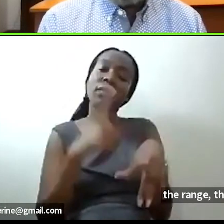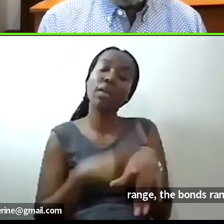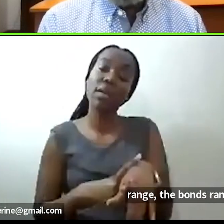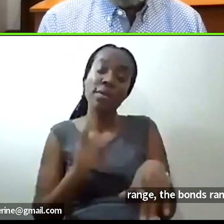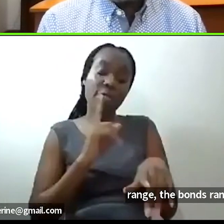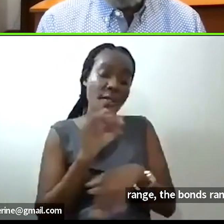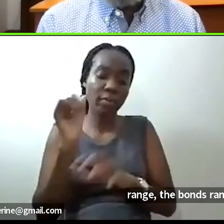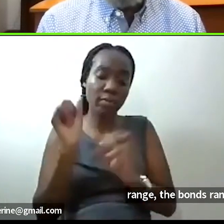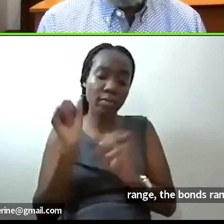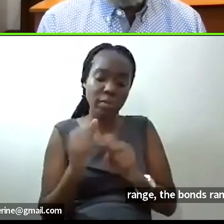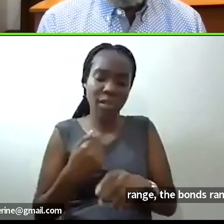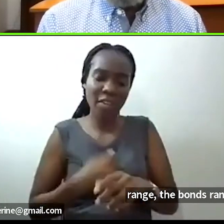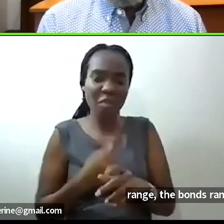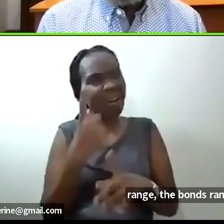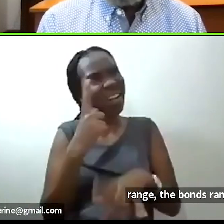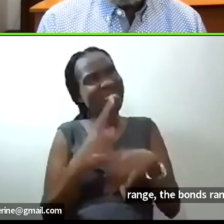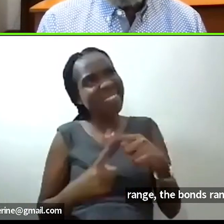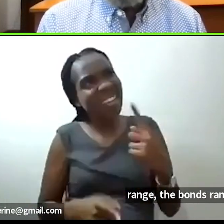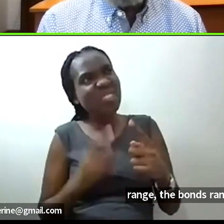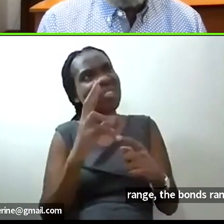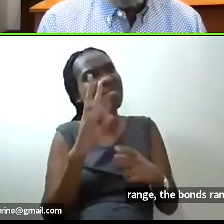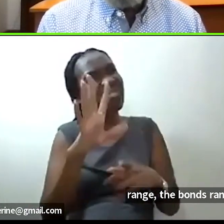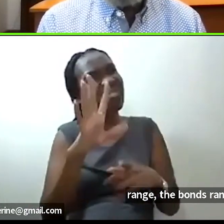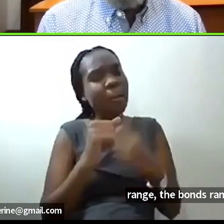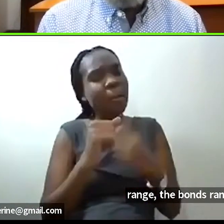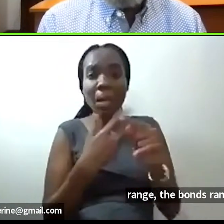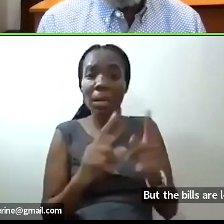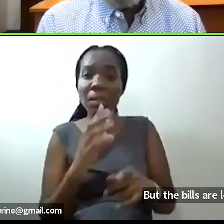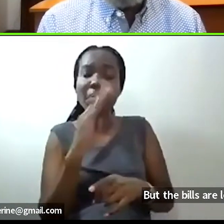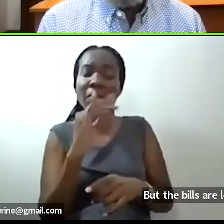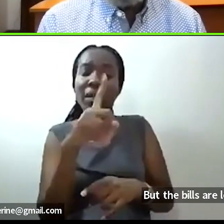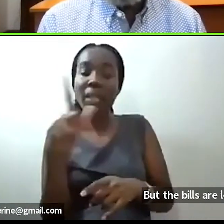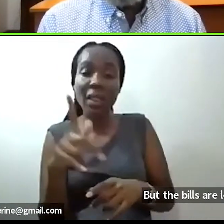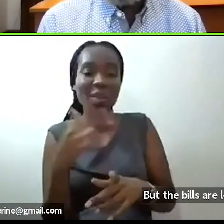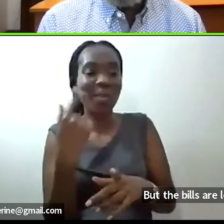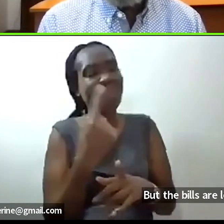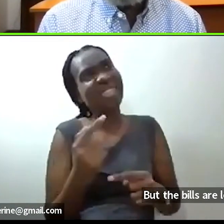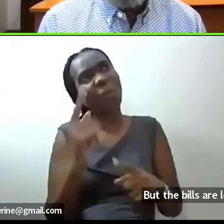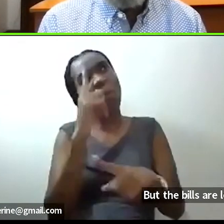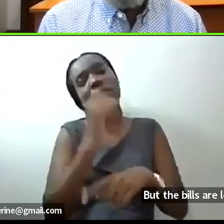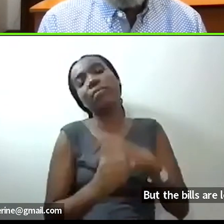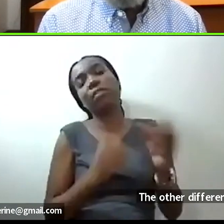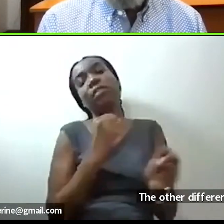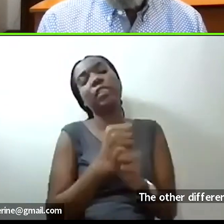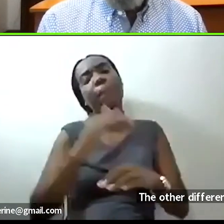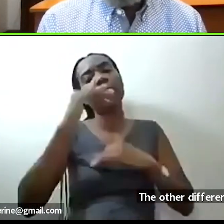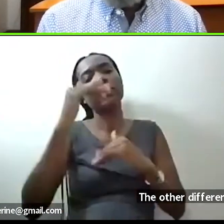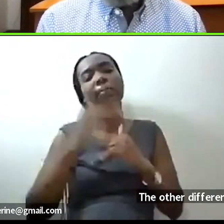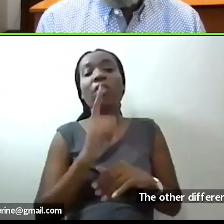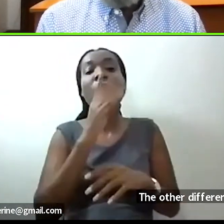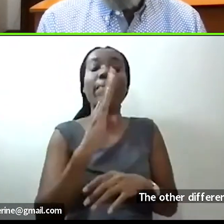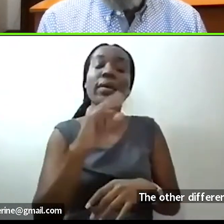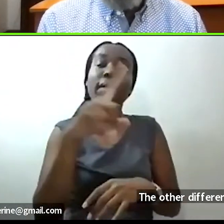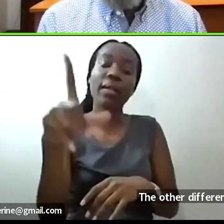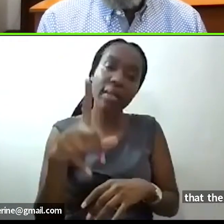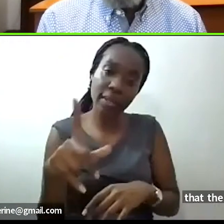than 1 year or up to 1 year. The other difference between the bills and the bonds is that the interest is earned in advance, while the